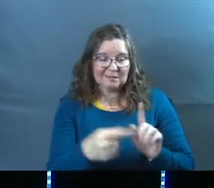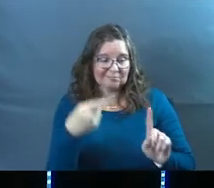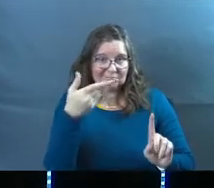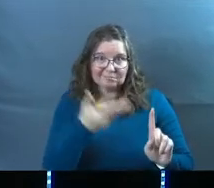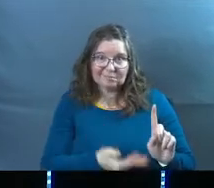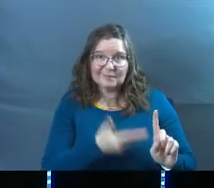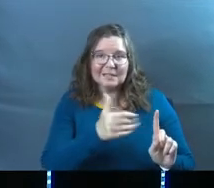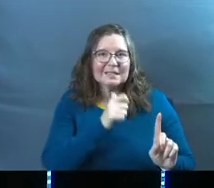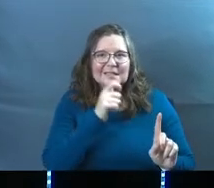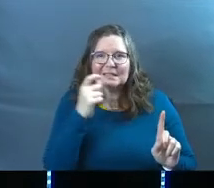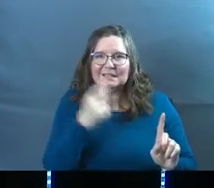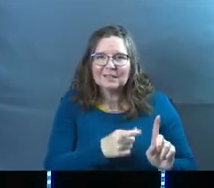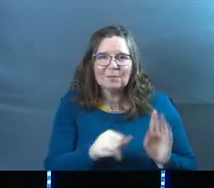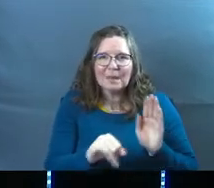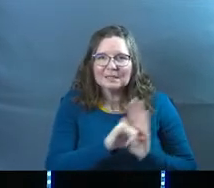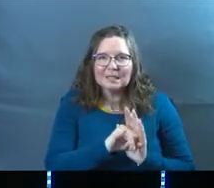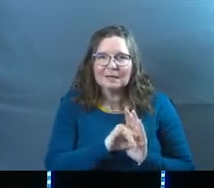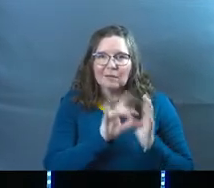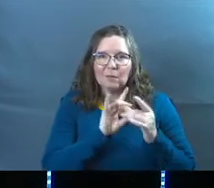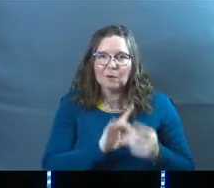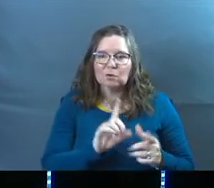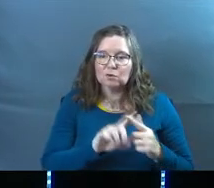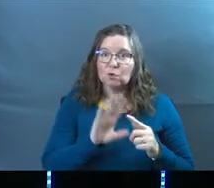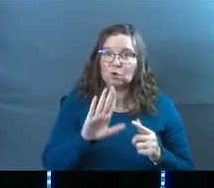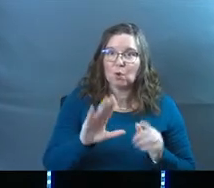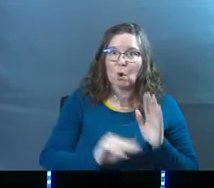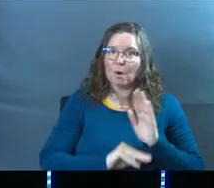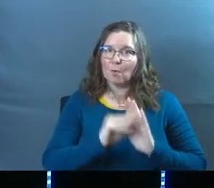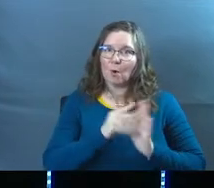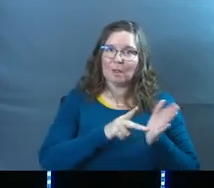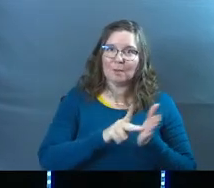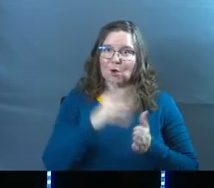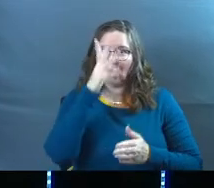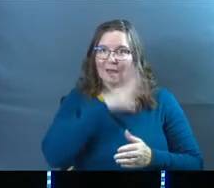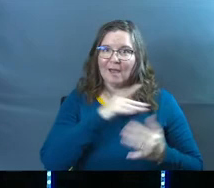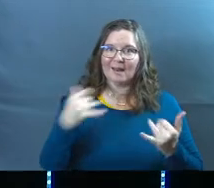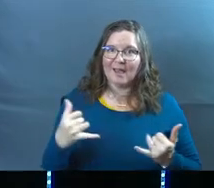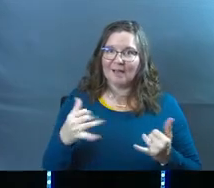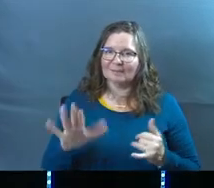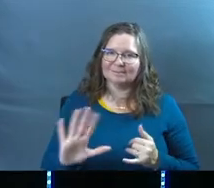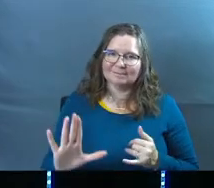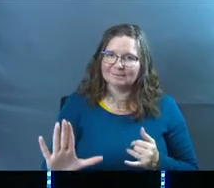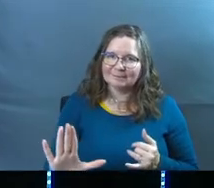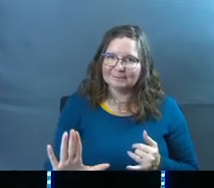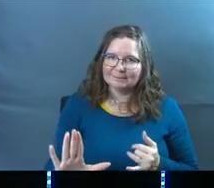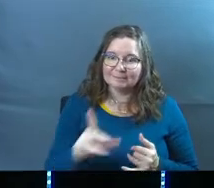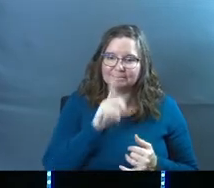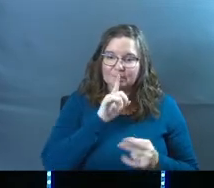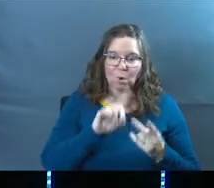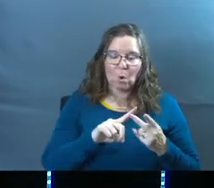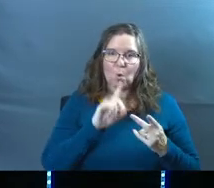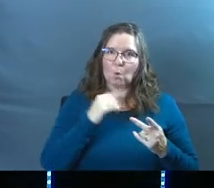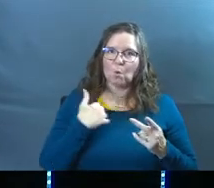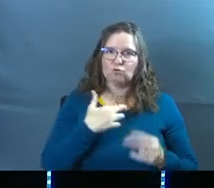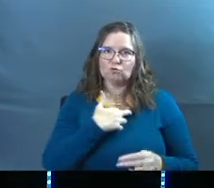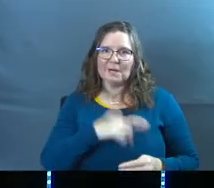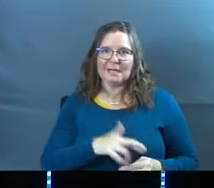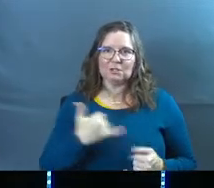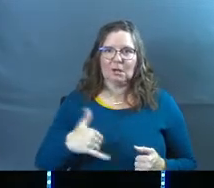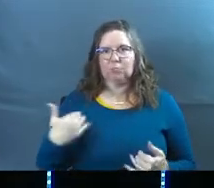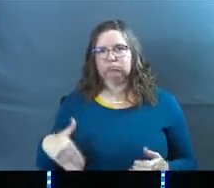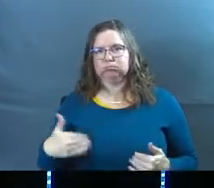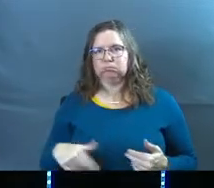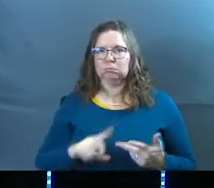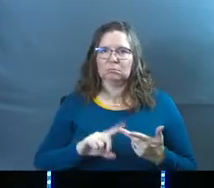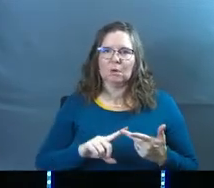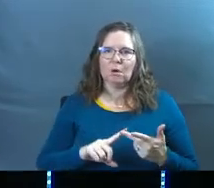new identity, he doesn't give him an identity that says, you're a morally pure guy. or you're super religious,